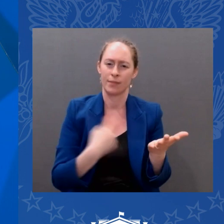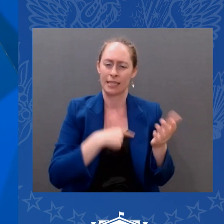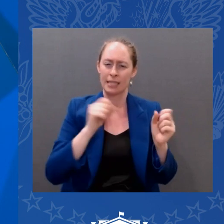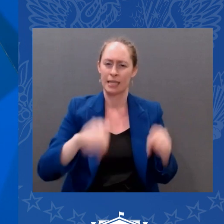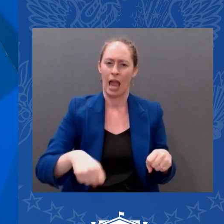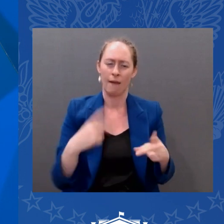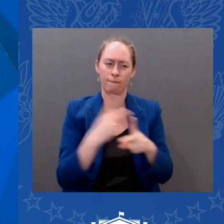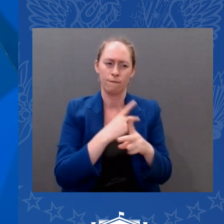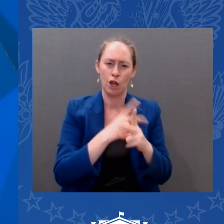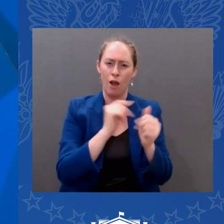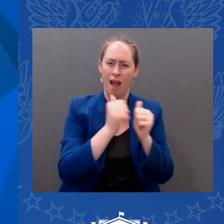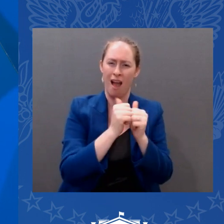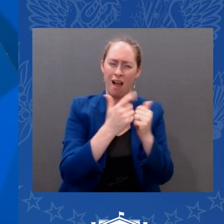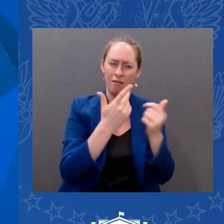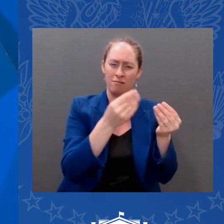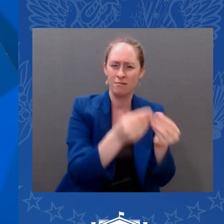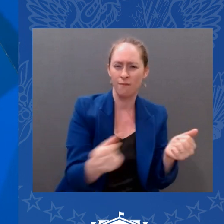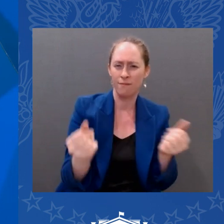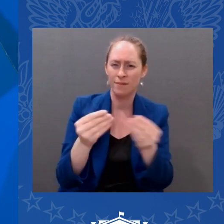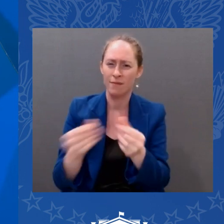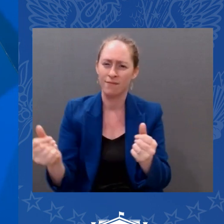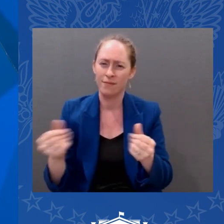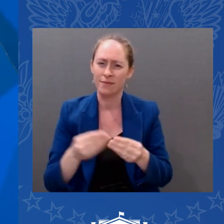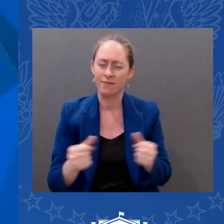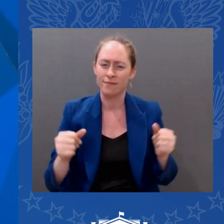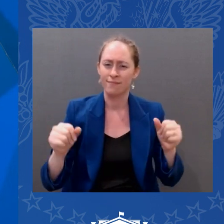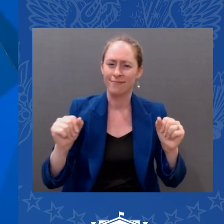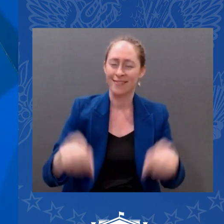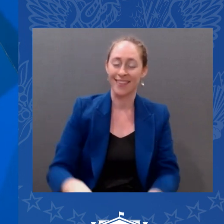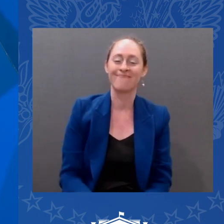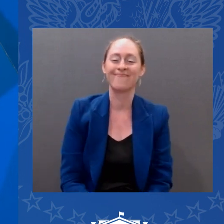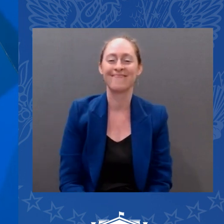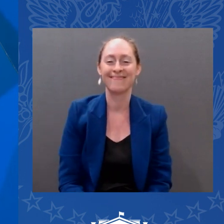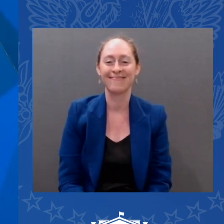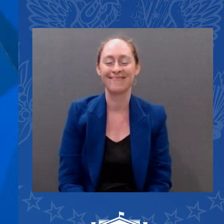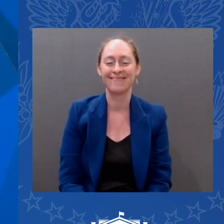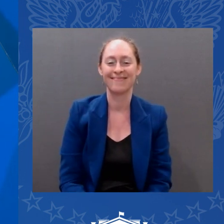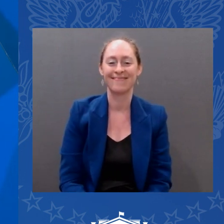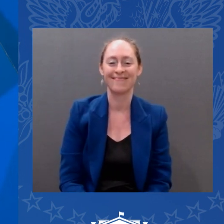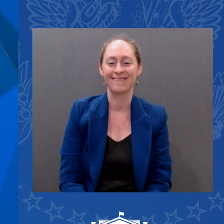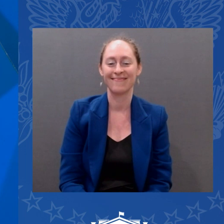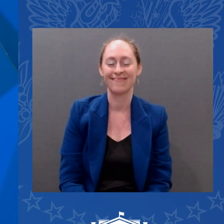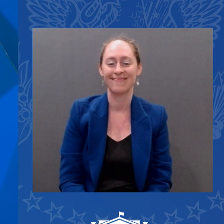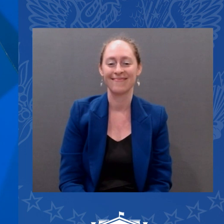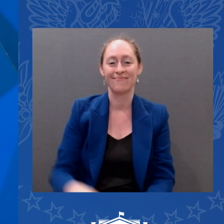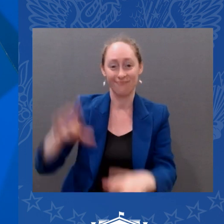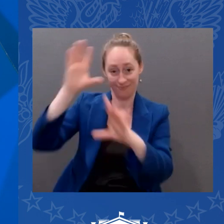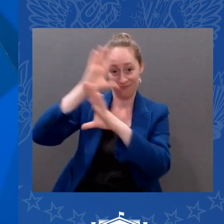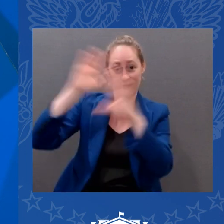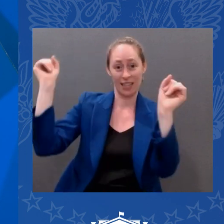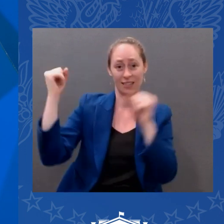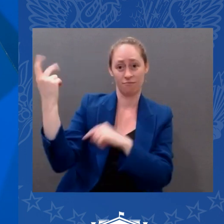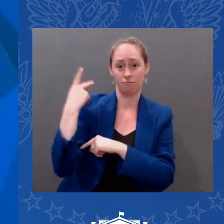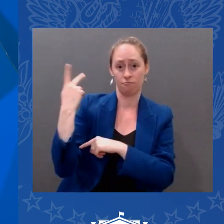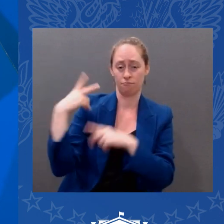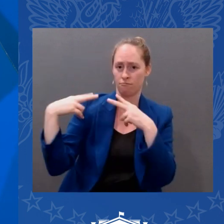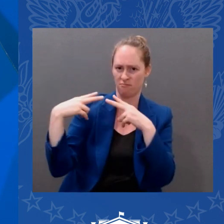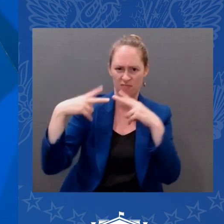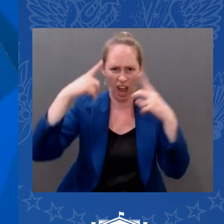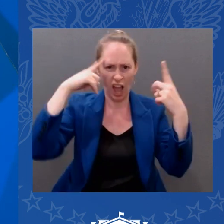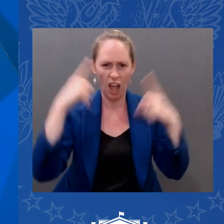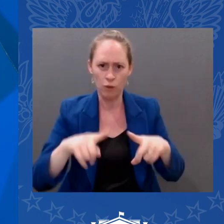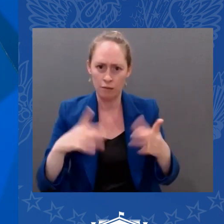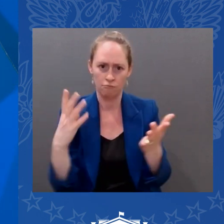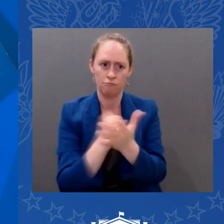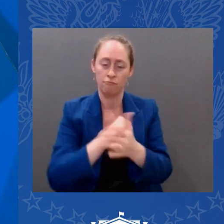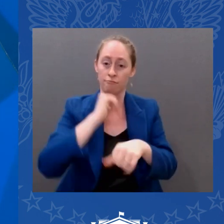all of us, an opportunity to launch new initiatives, to begin new